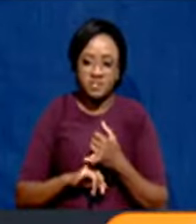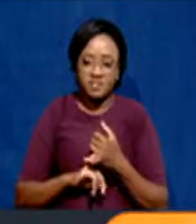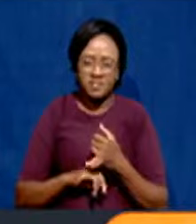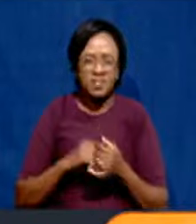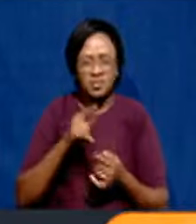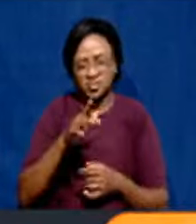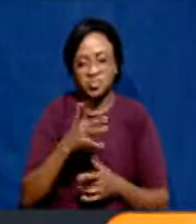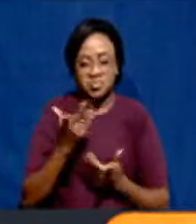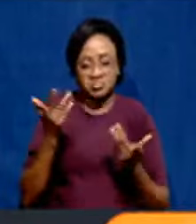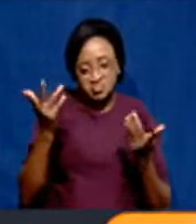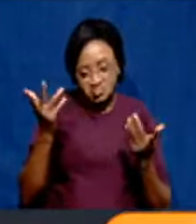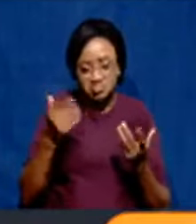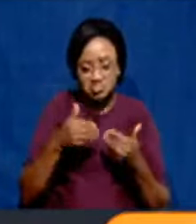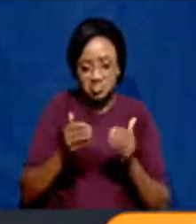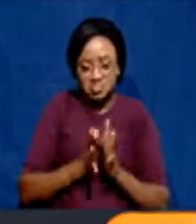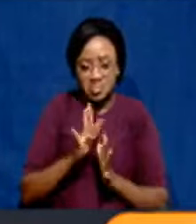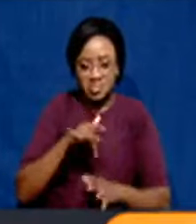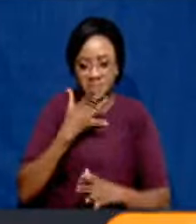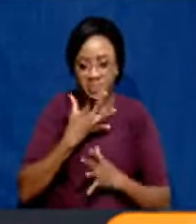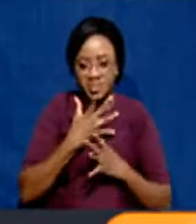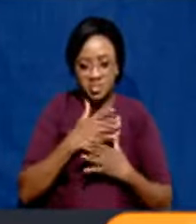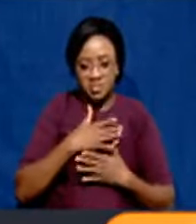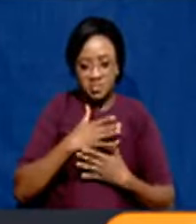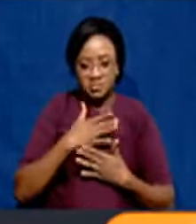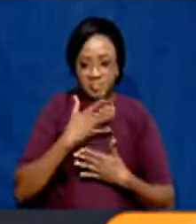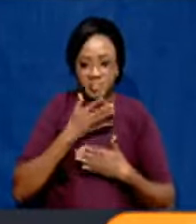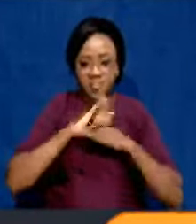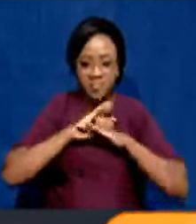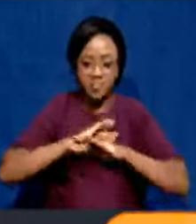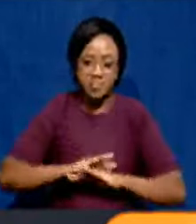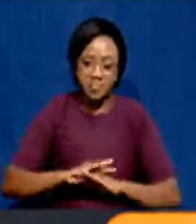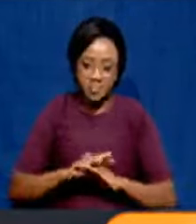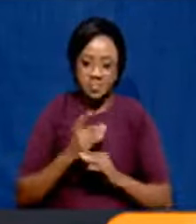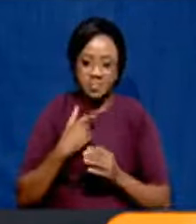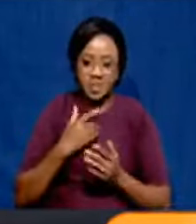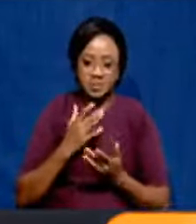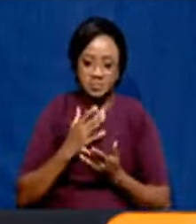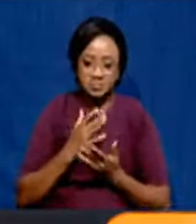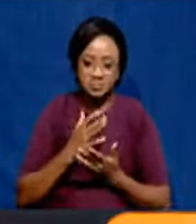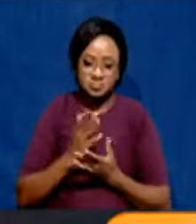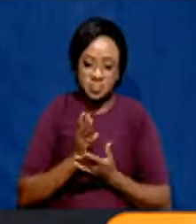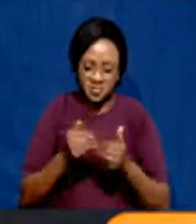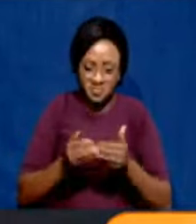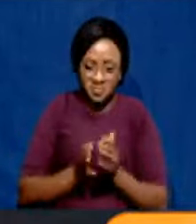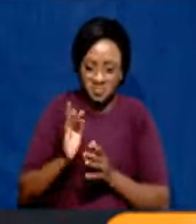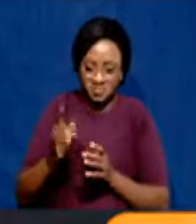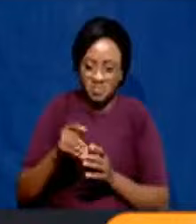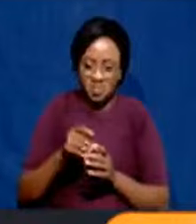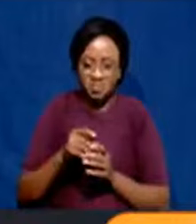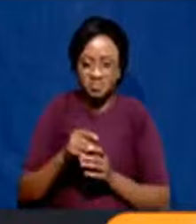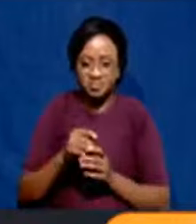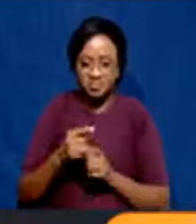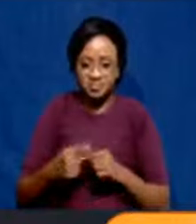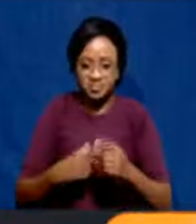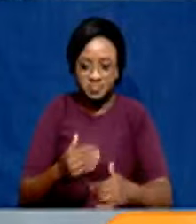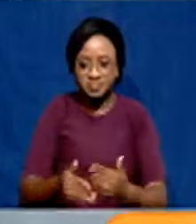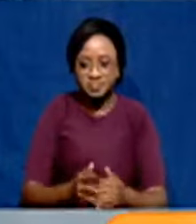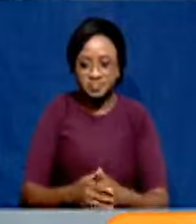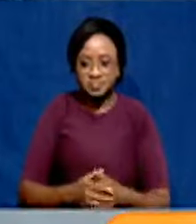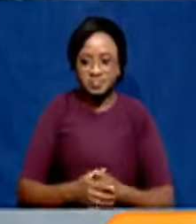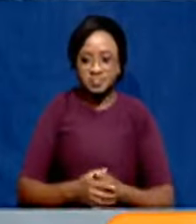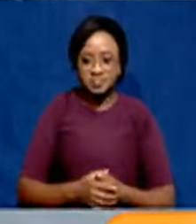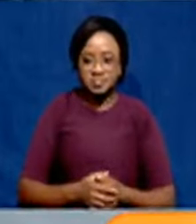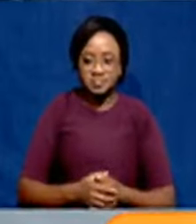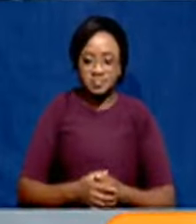at least there is some part of him that remains with us. Yeah, and Jamila, even as you come in, it's also